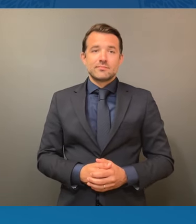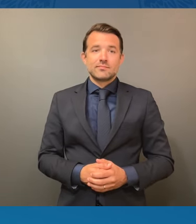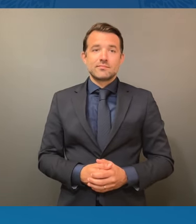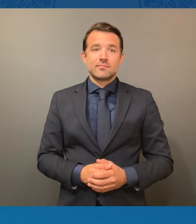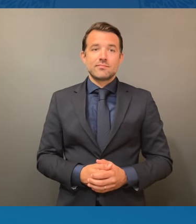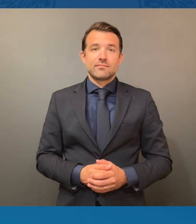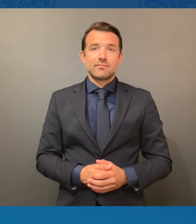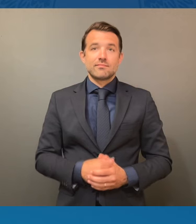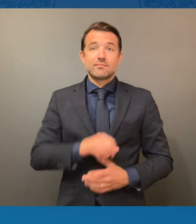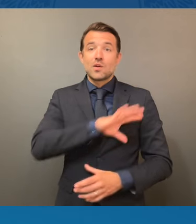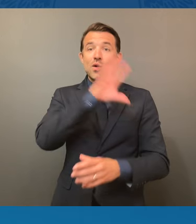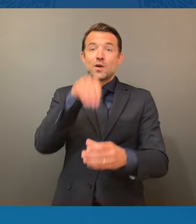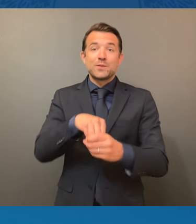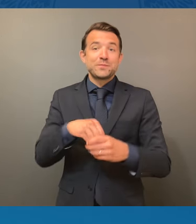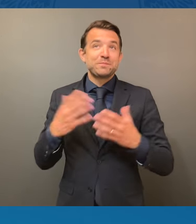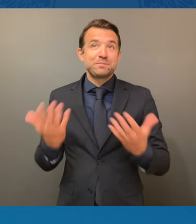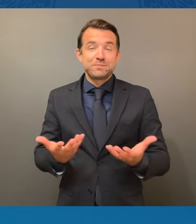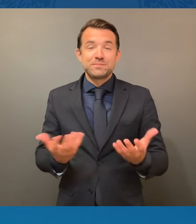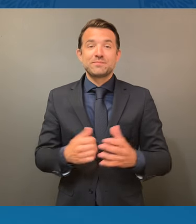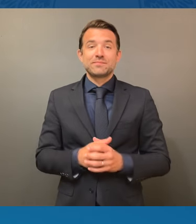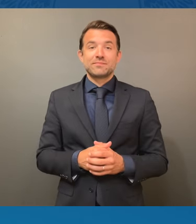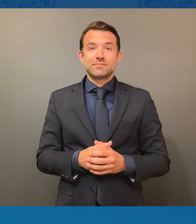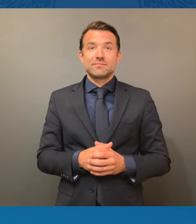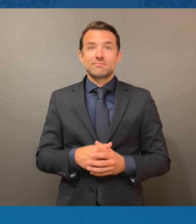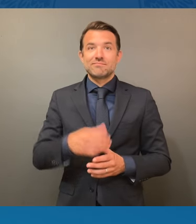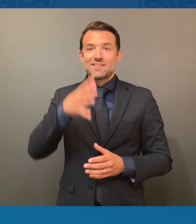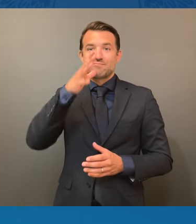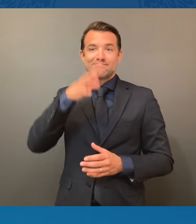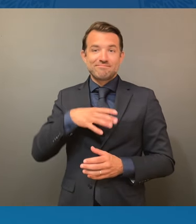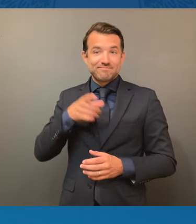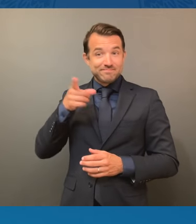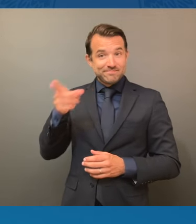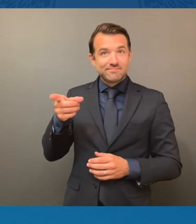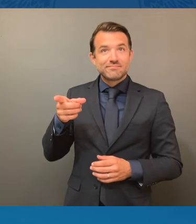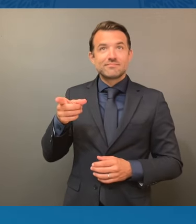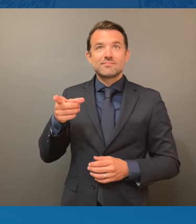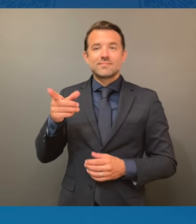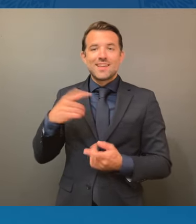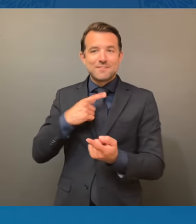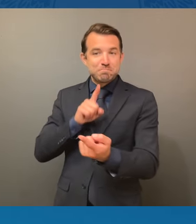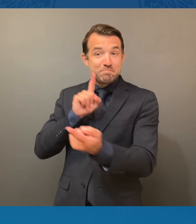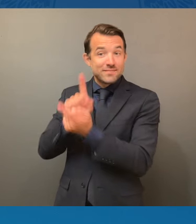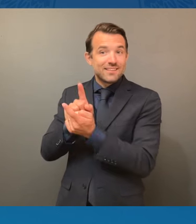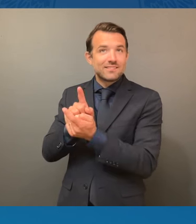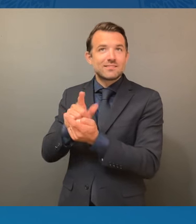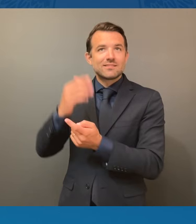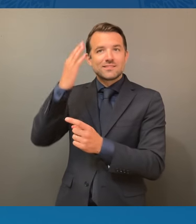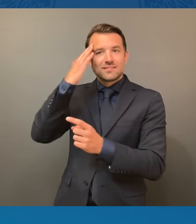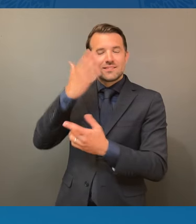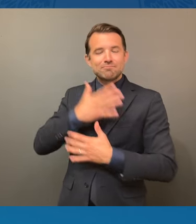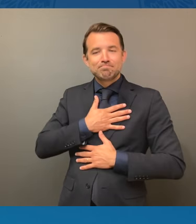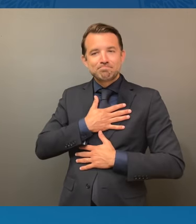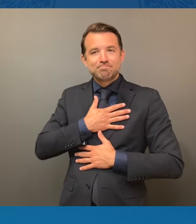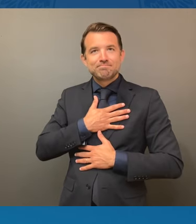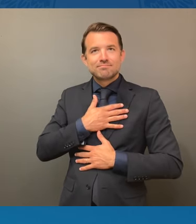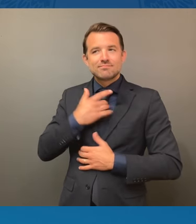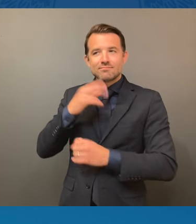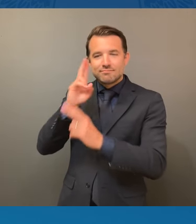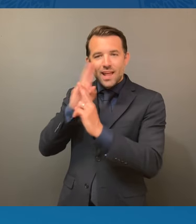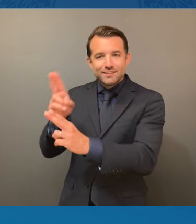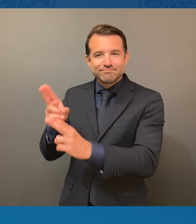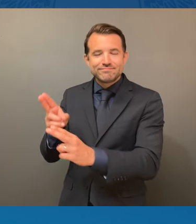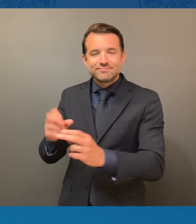including a woman who I have come to know and admire, who is the